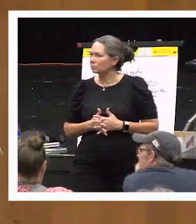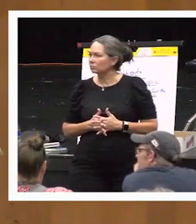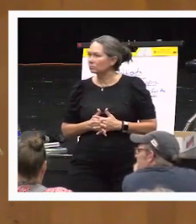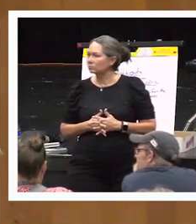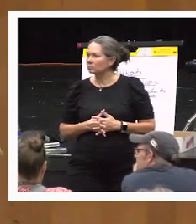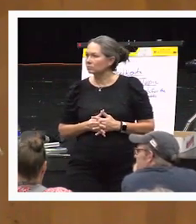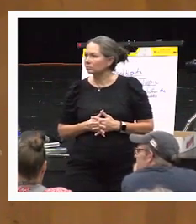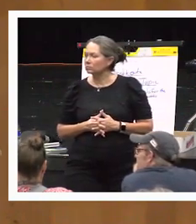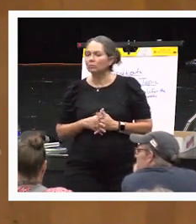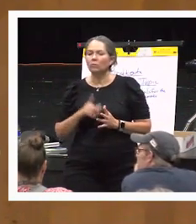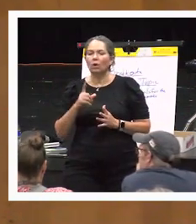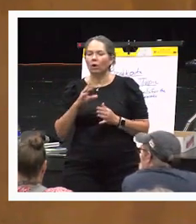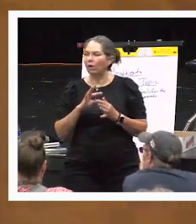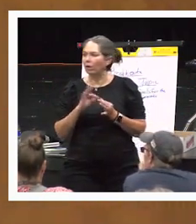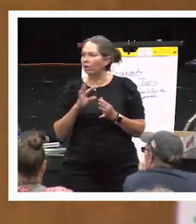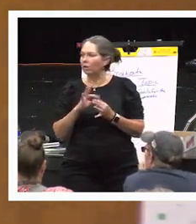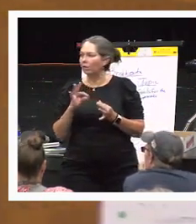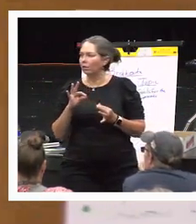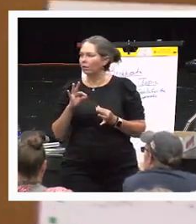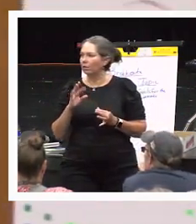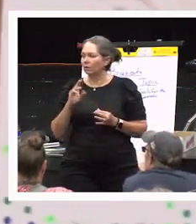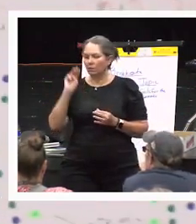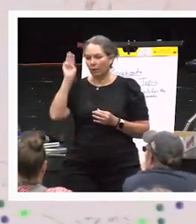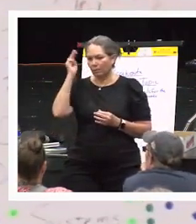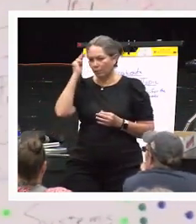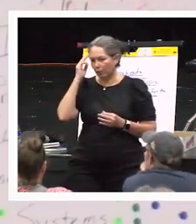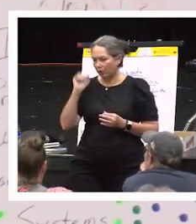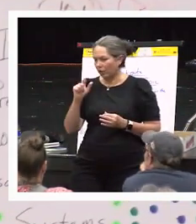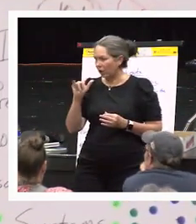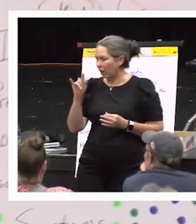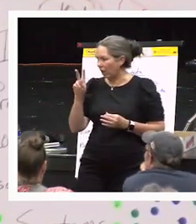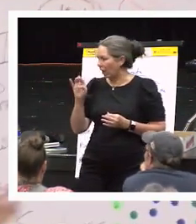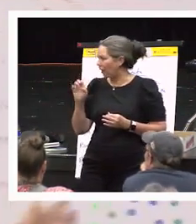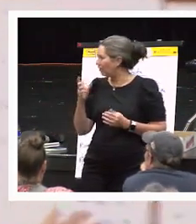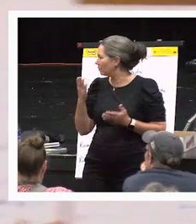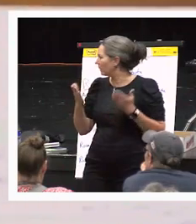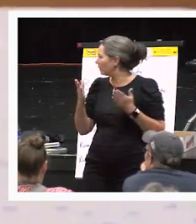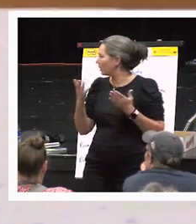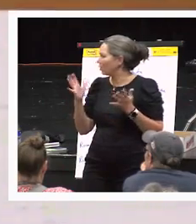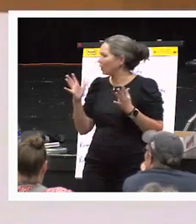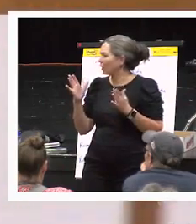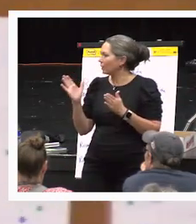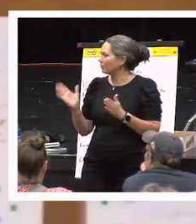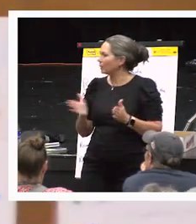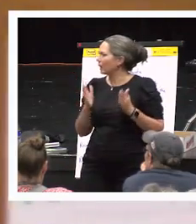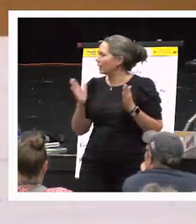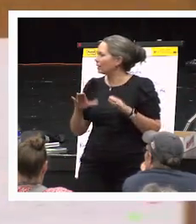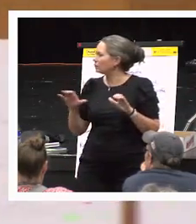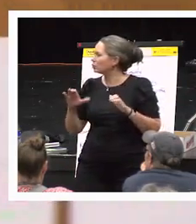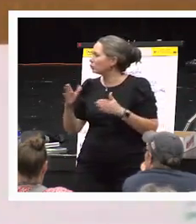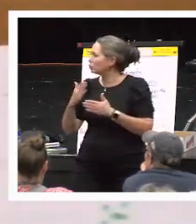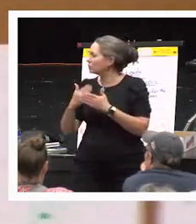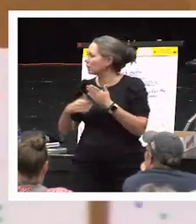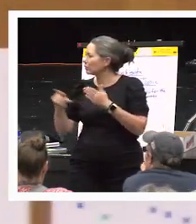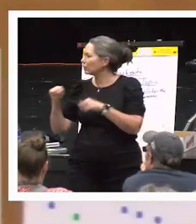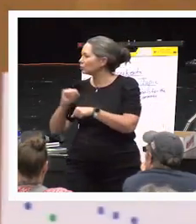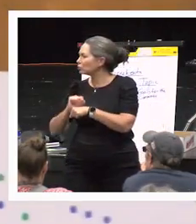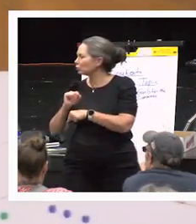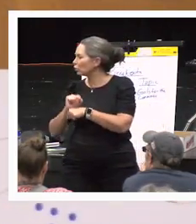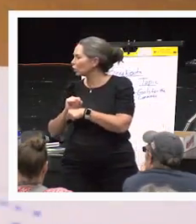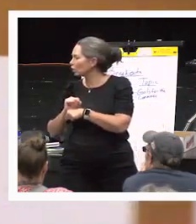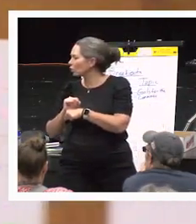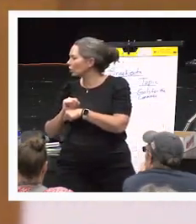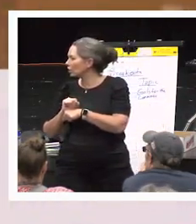I just mentioned that Montpelier Live may be already planning to do some of this work around